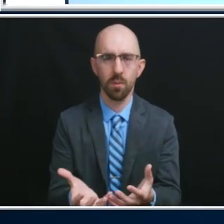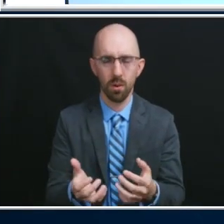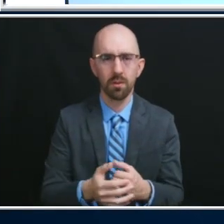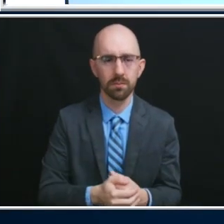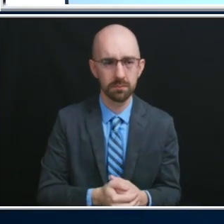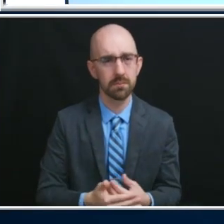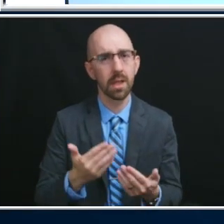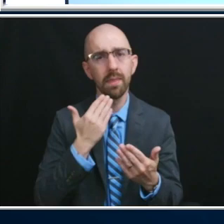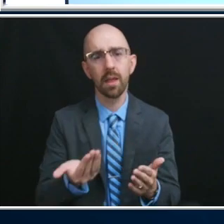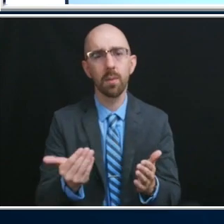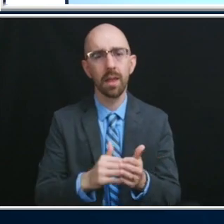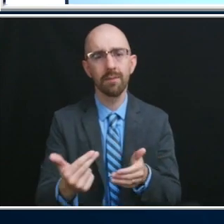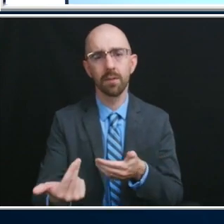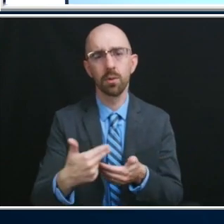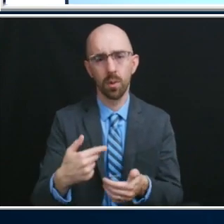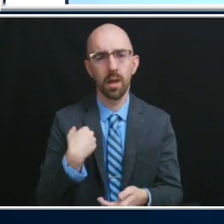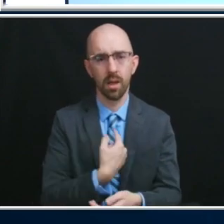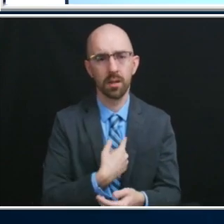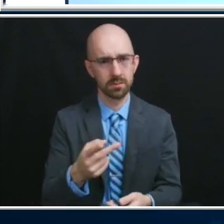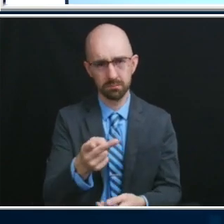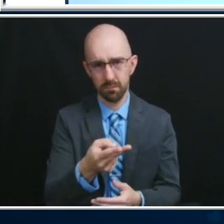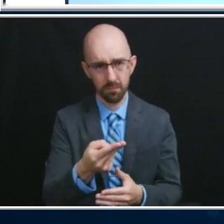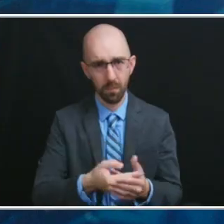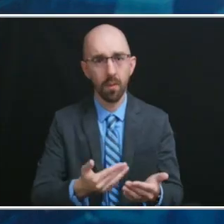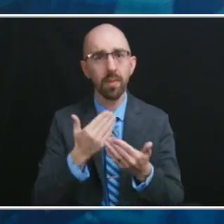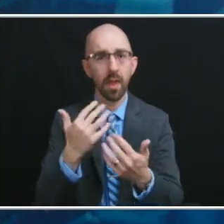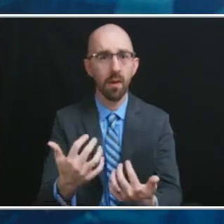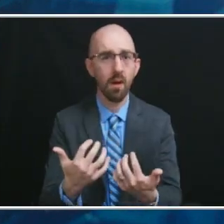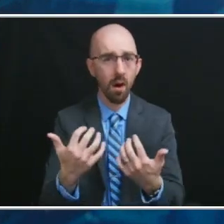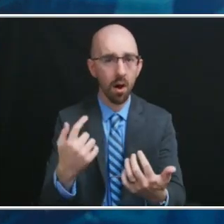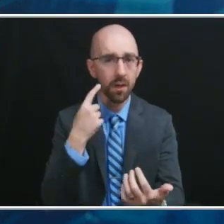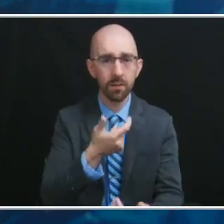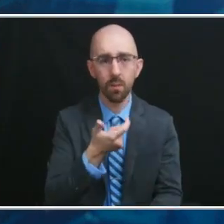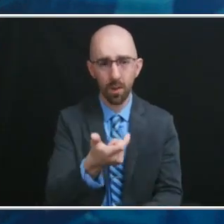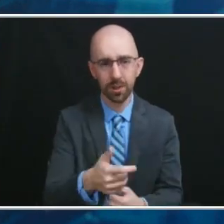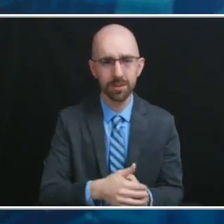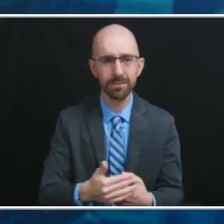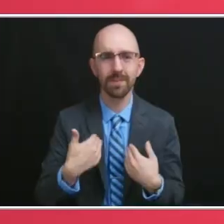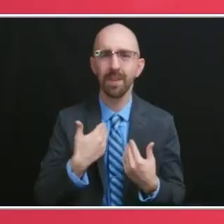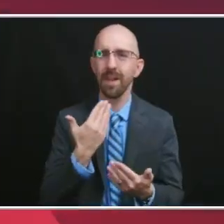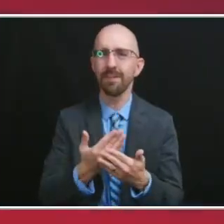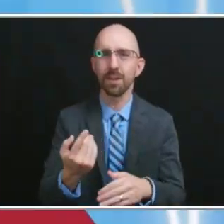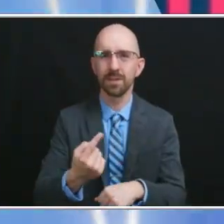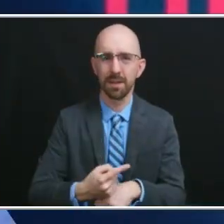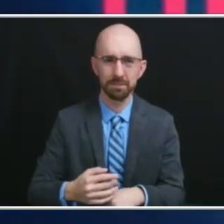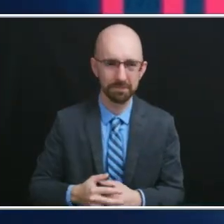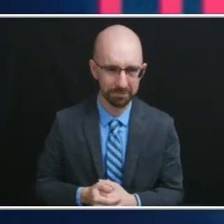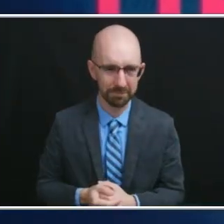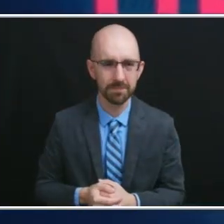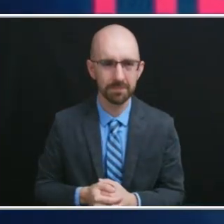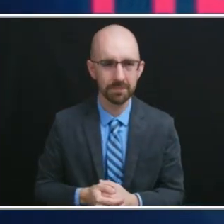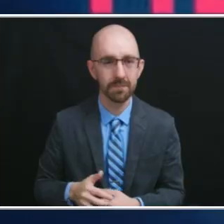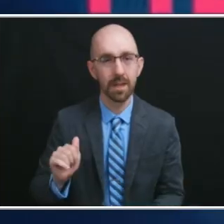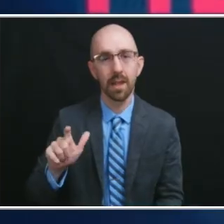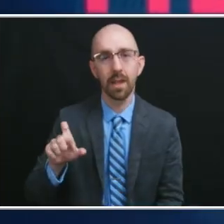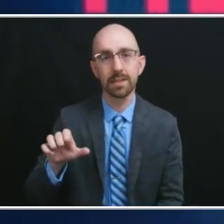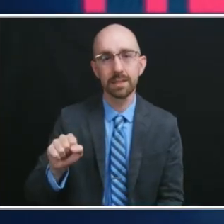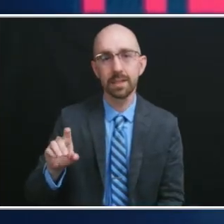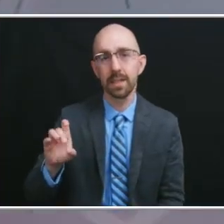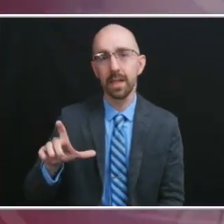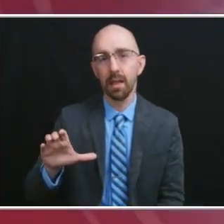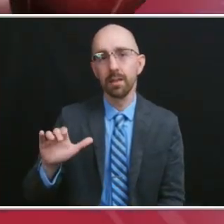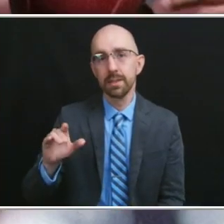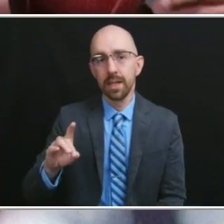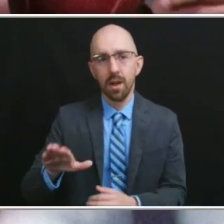for joining us, both of you. And thanks to our audience for watching. Have a good day. I'm Alexis Del Cid. On the next All